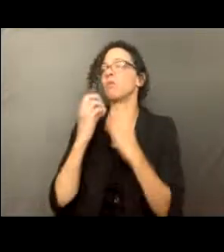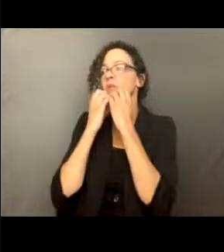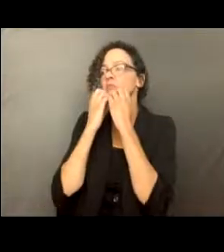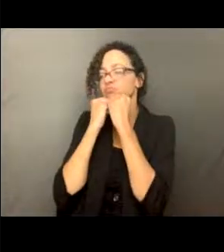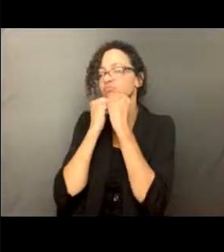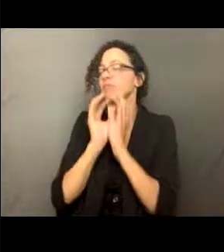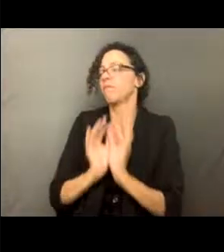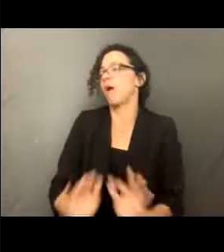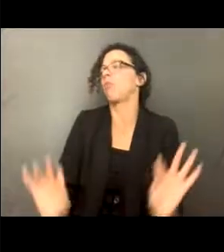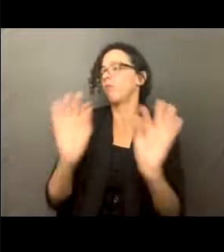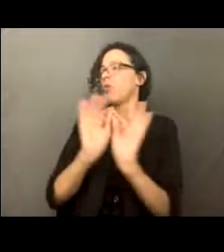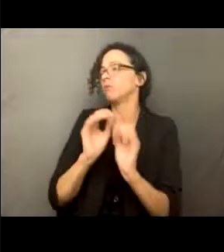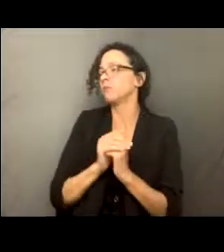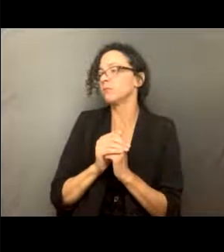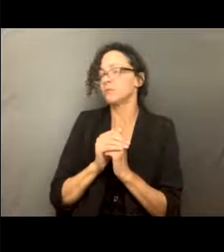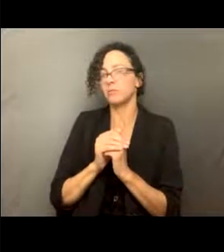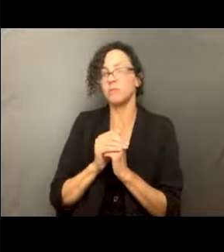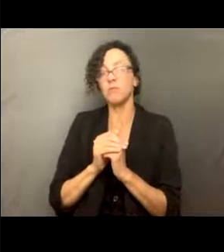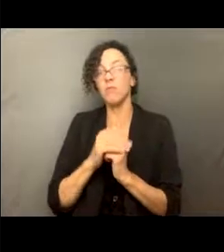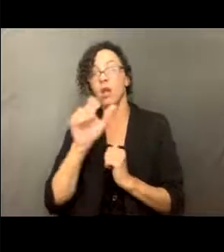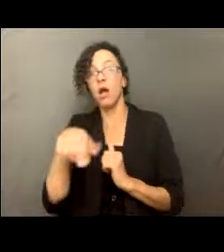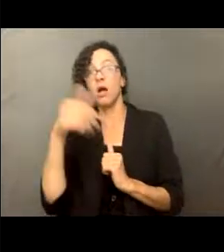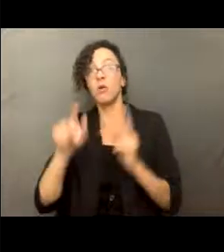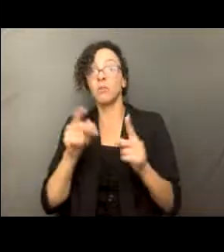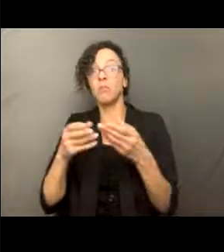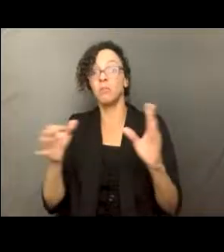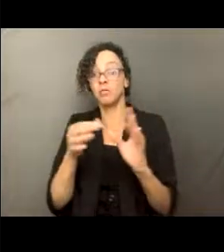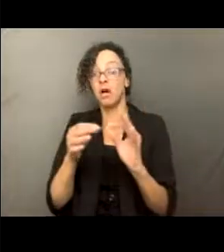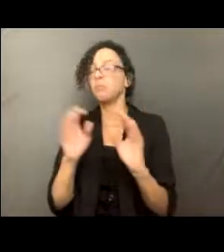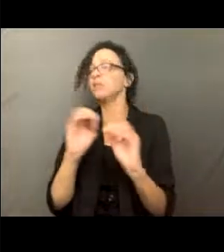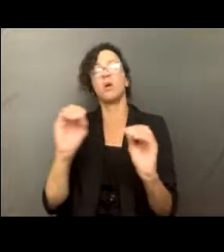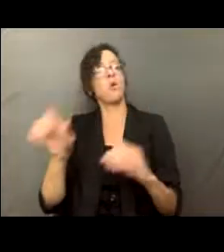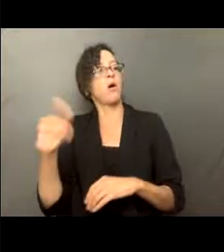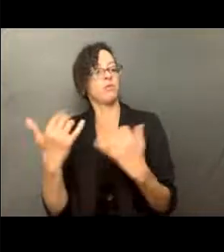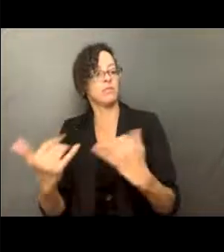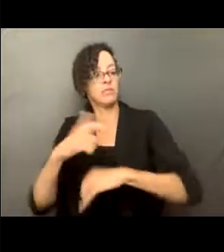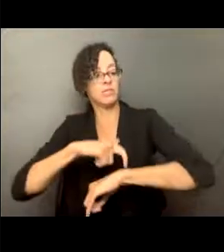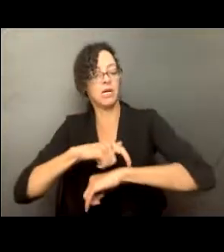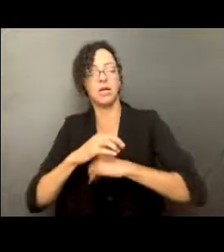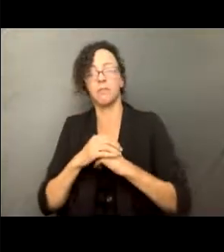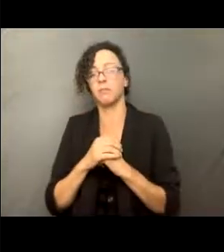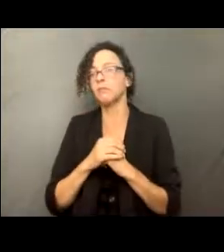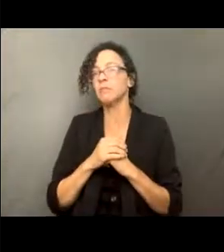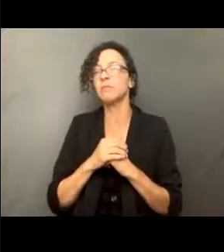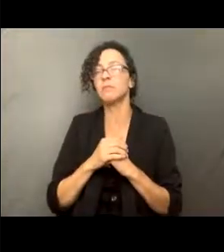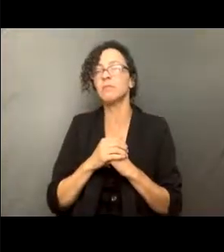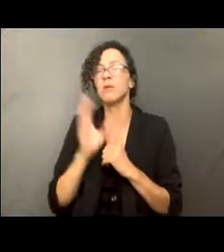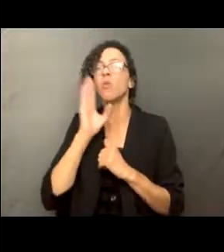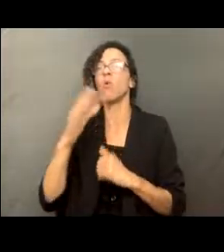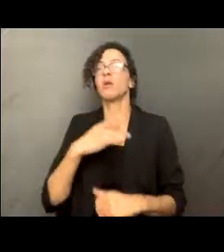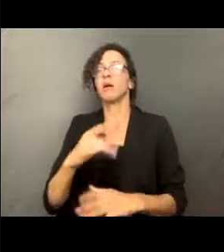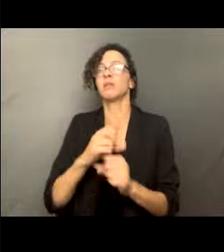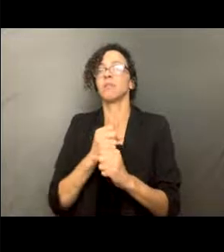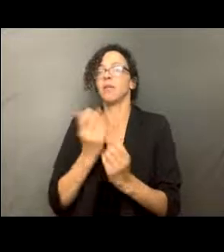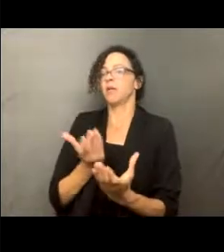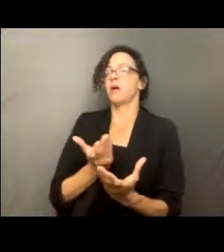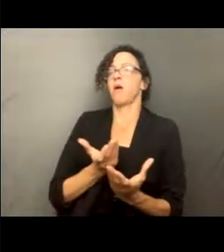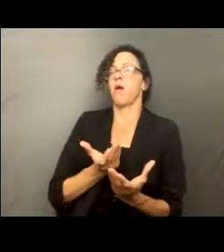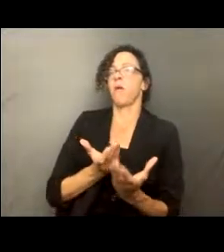Do we have any other public comment? I see no other public comment at this time. Thank you. Okay, thank Madam you. Chair, I would like to make a motion that we adopt